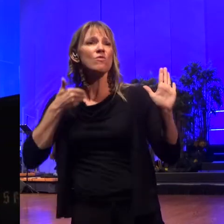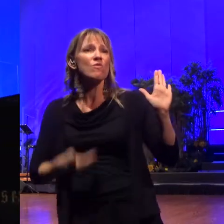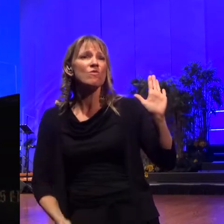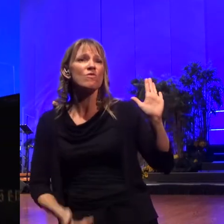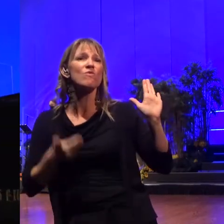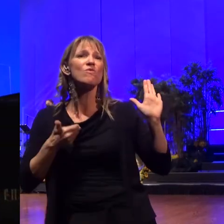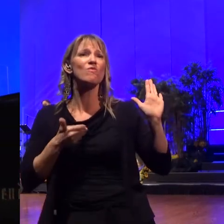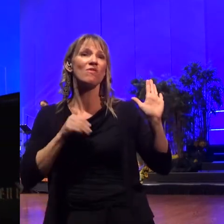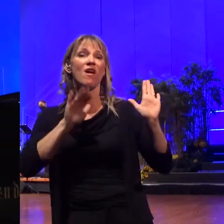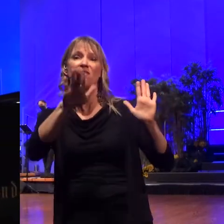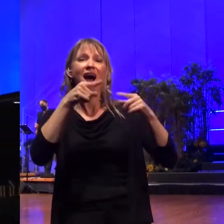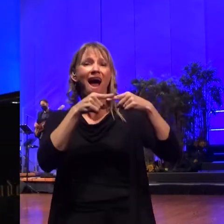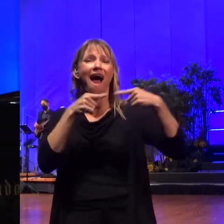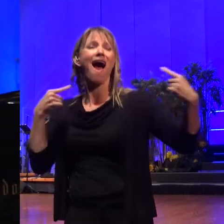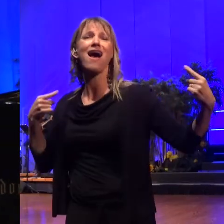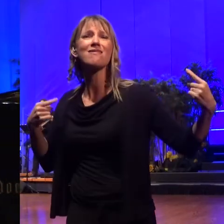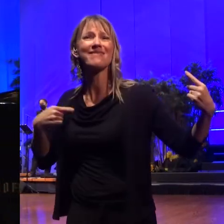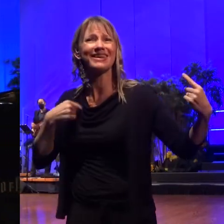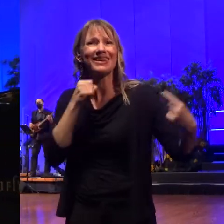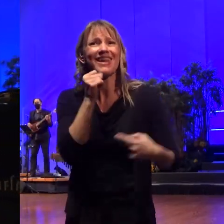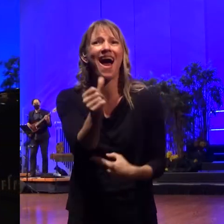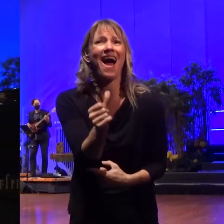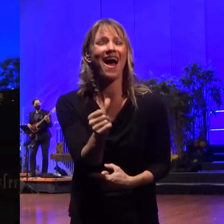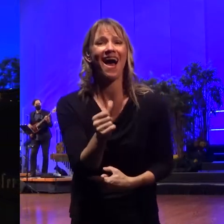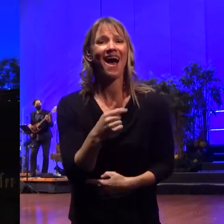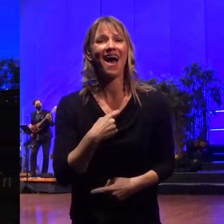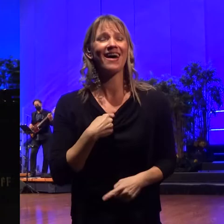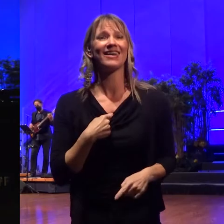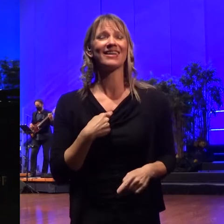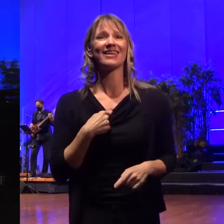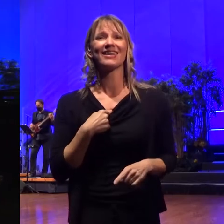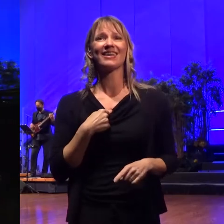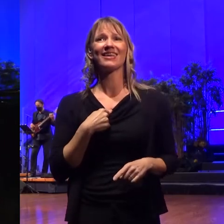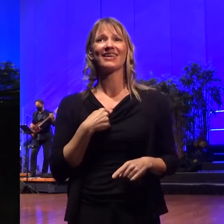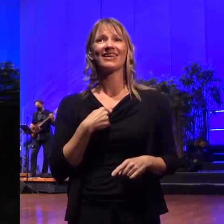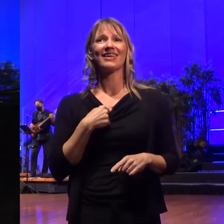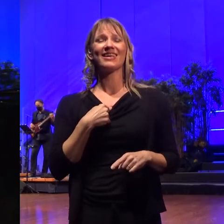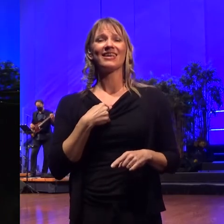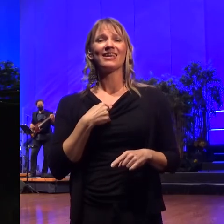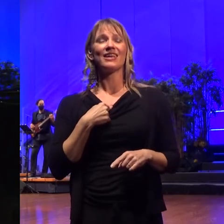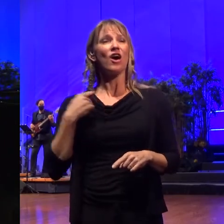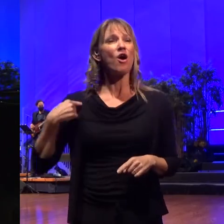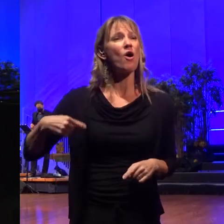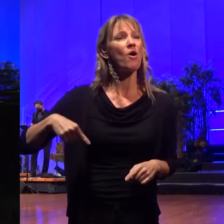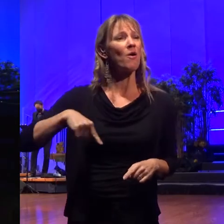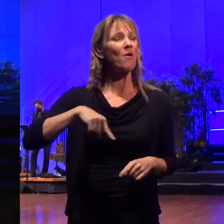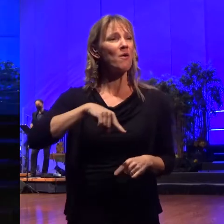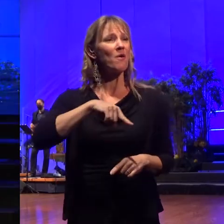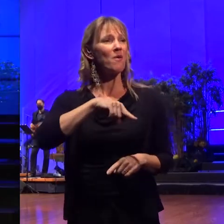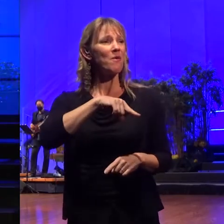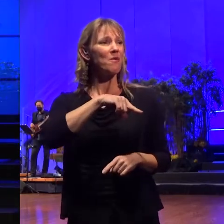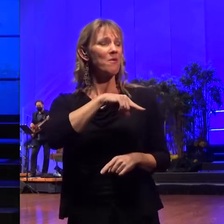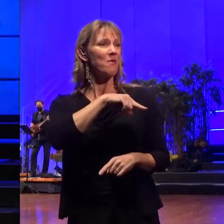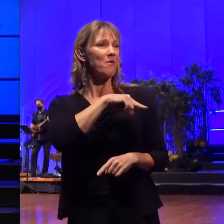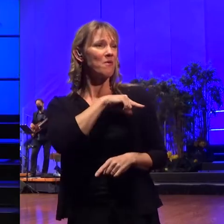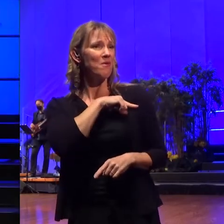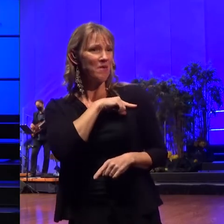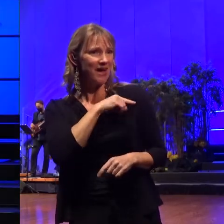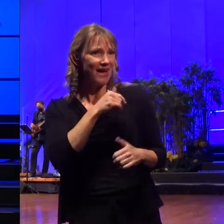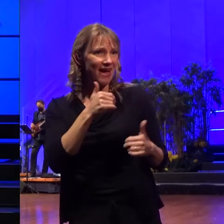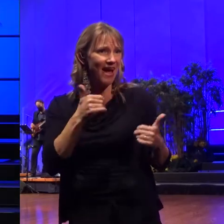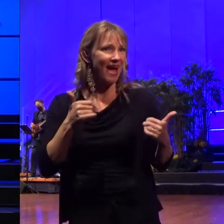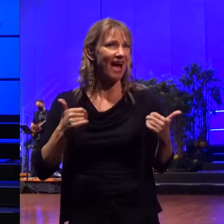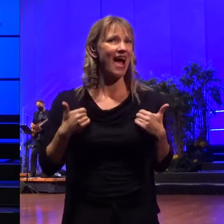me. I'm not your enemy. We both got our reasons